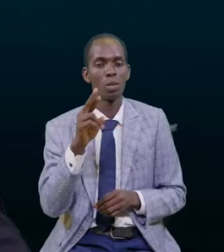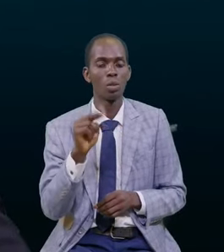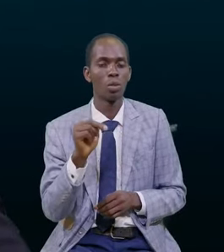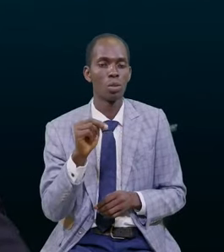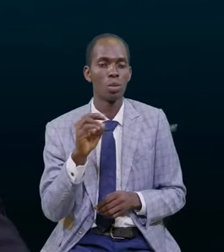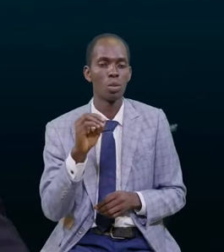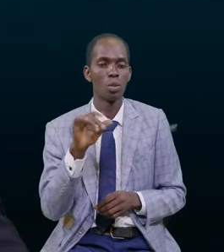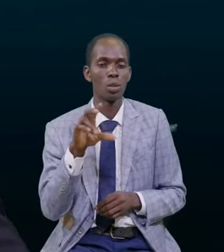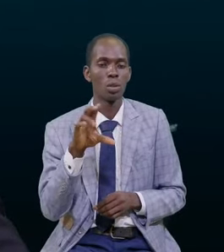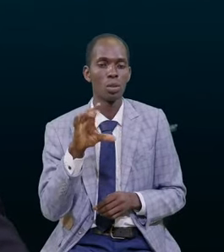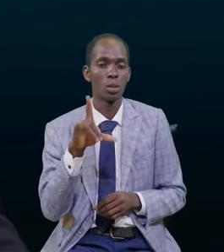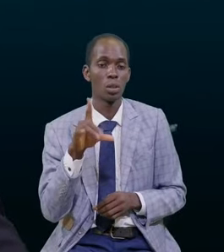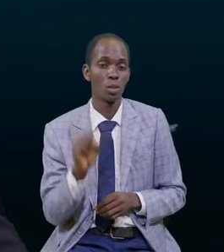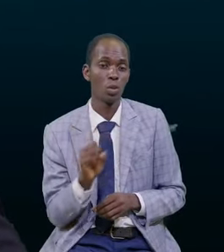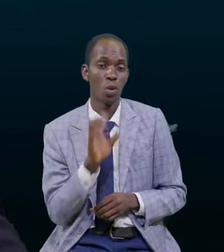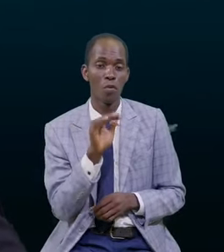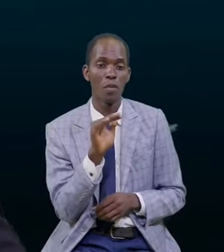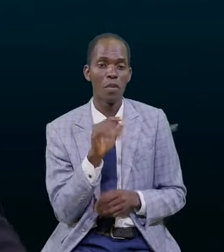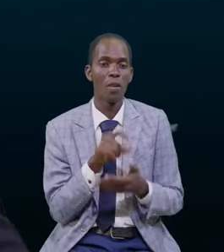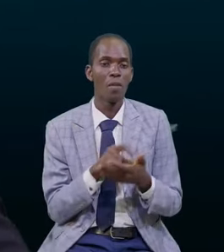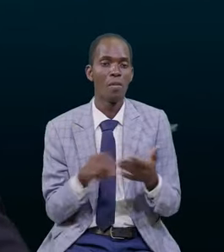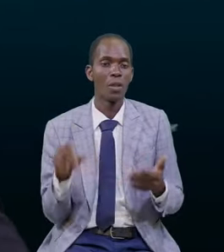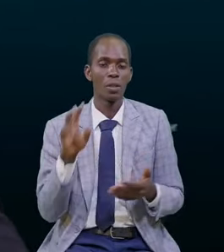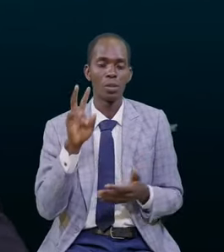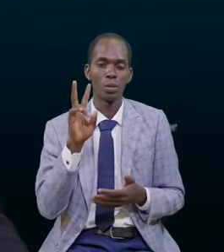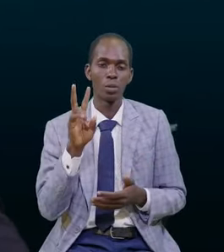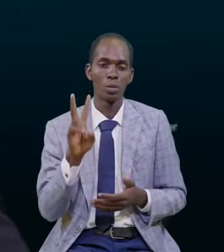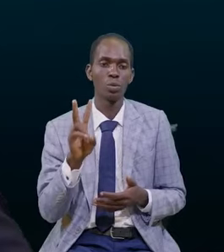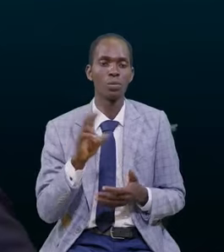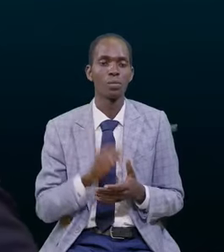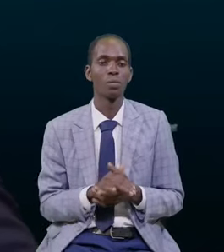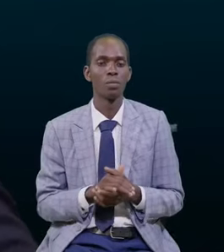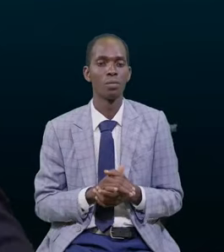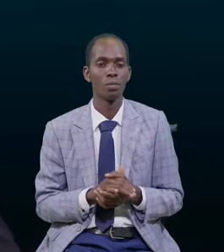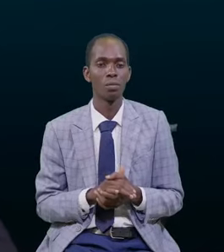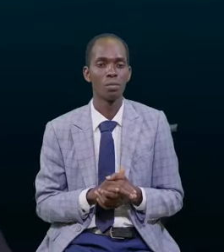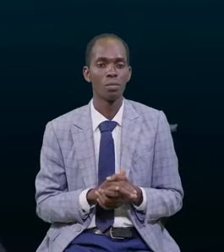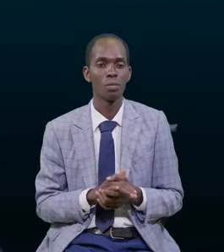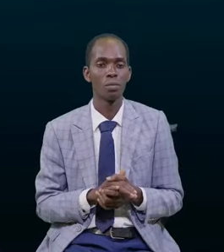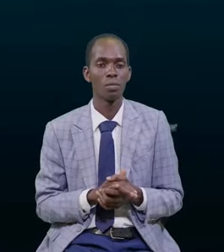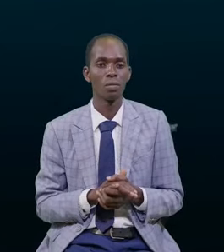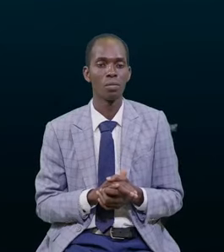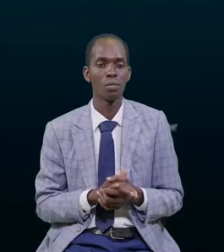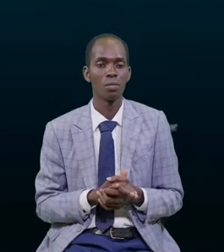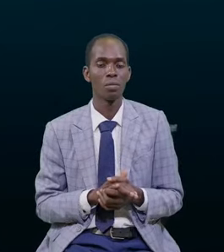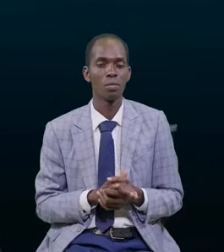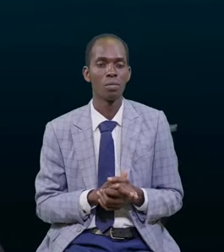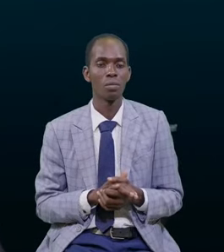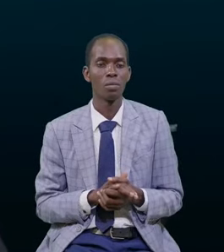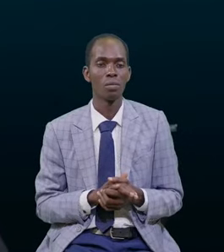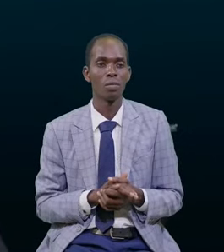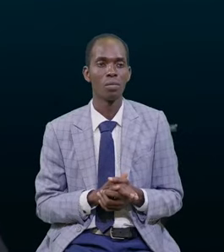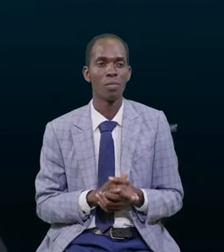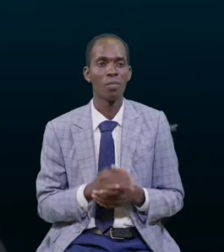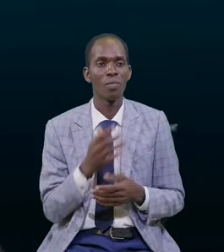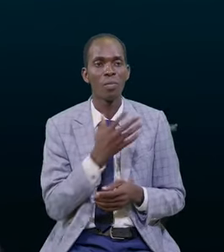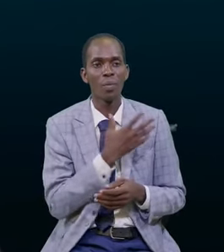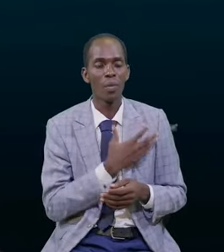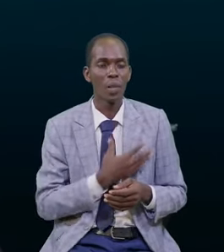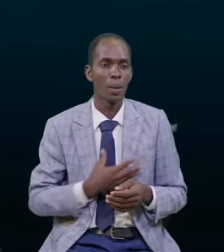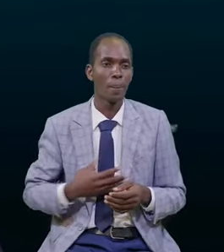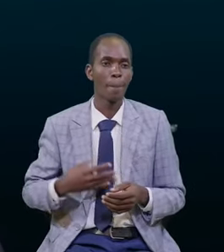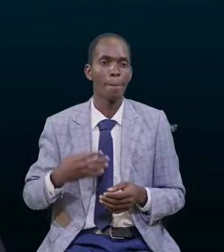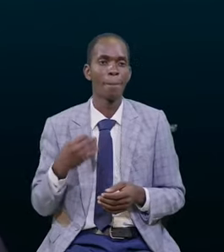verse 2 2 Chronicles 15 and from verse two look at what the king you know the prophet that went to speak to the to the